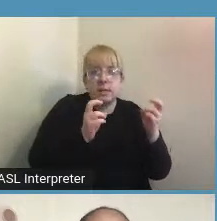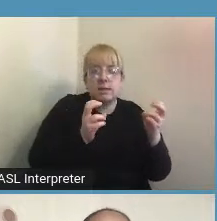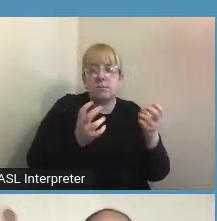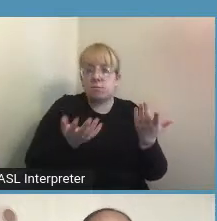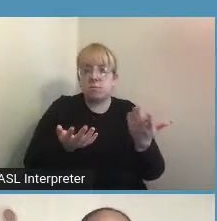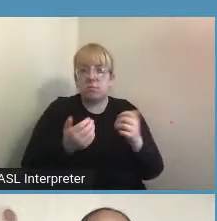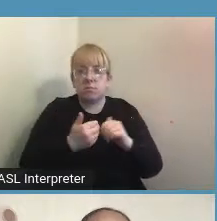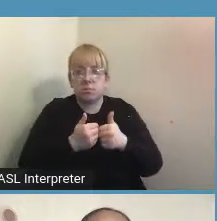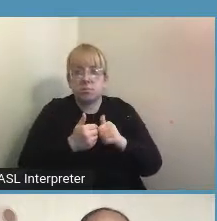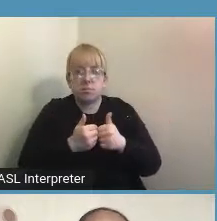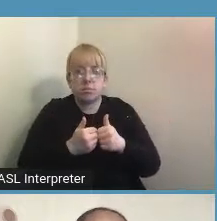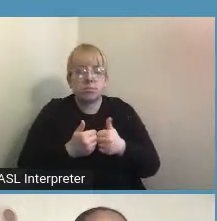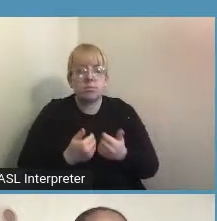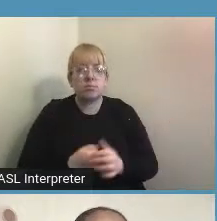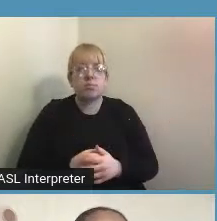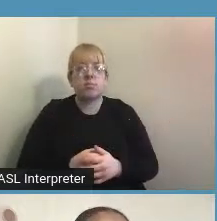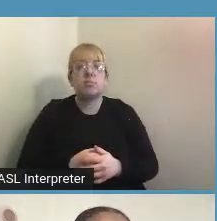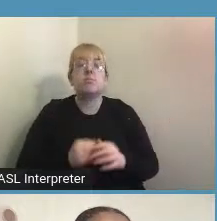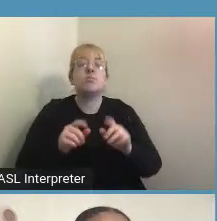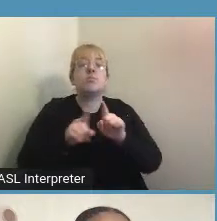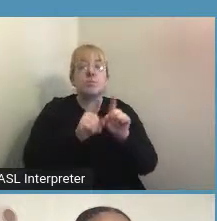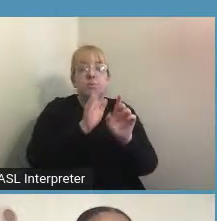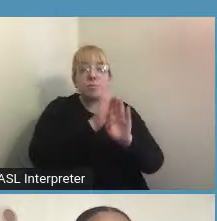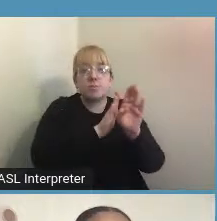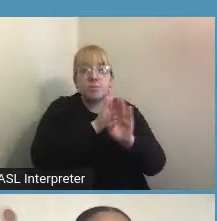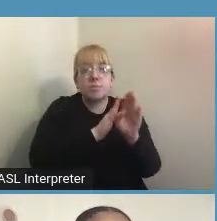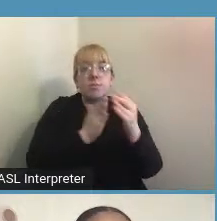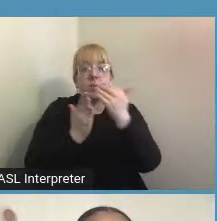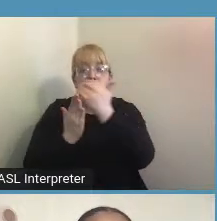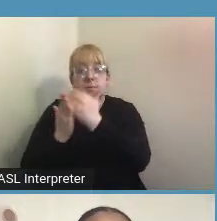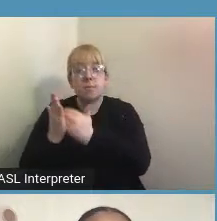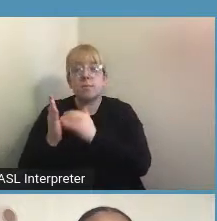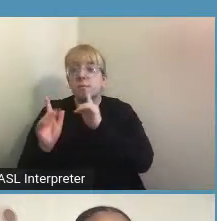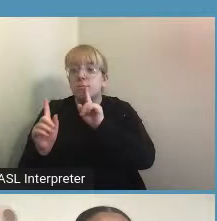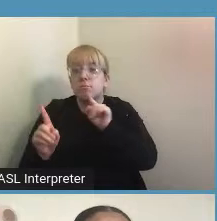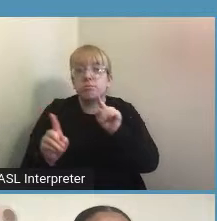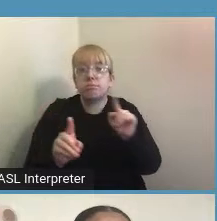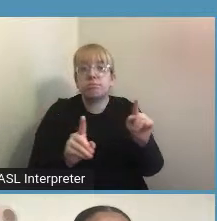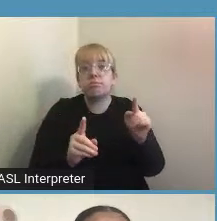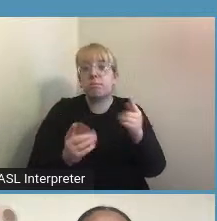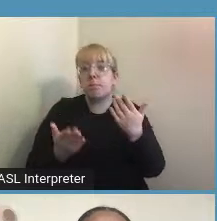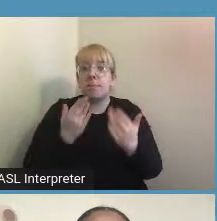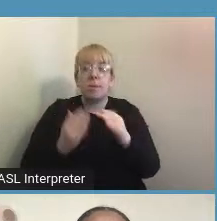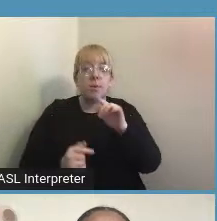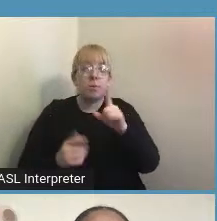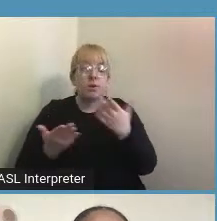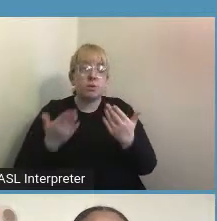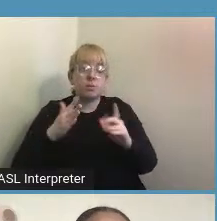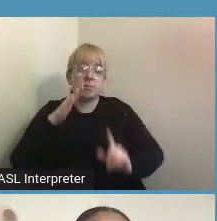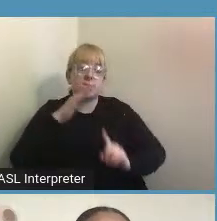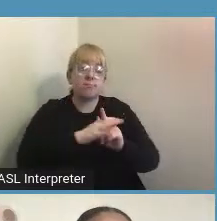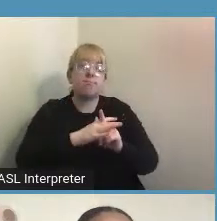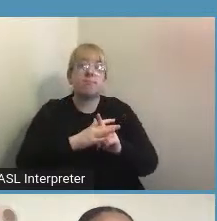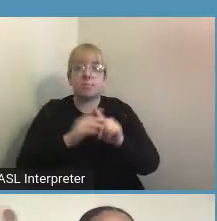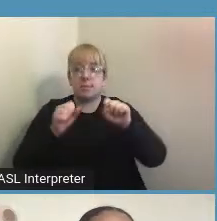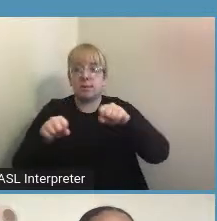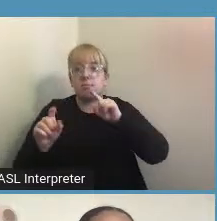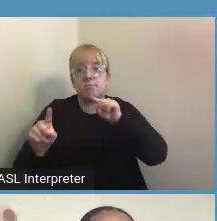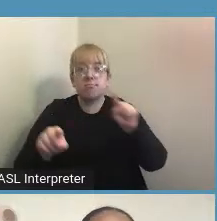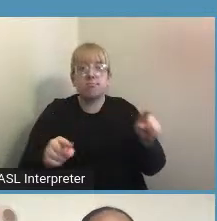also develop a list of answers to some hard questions that might be asked, and some canned